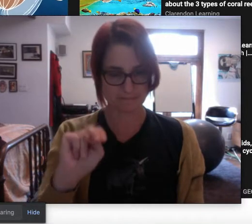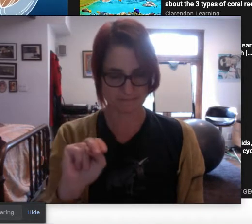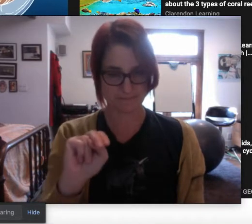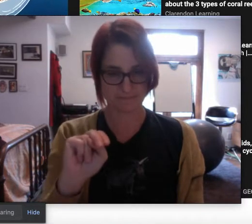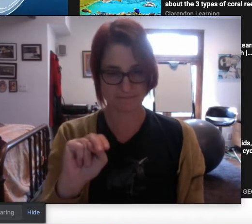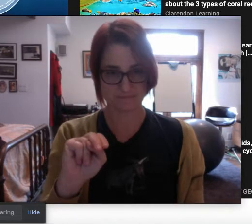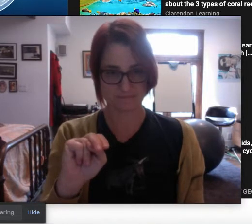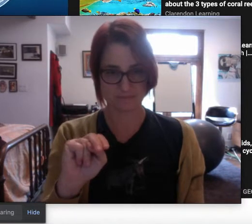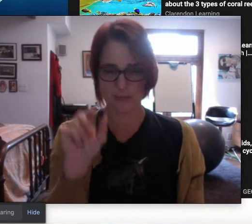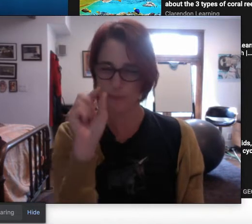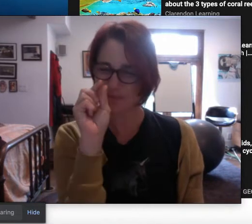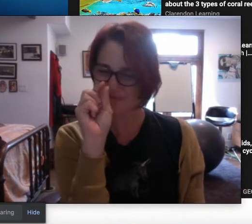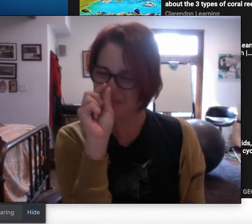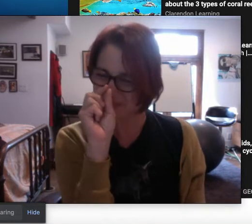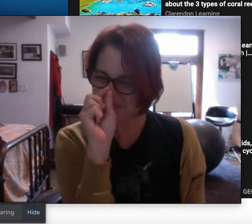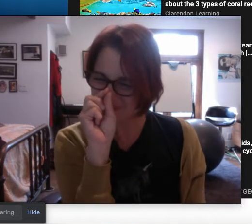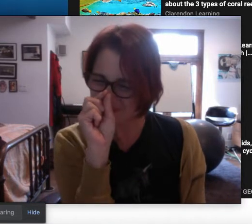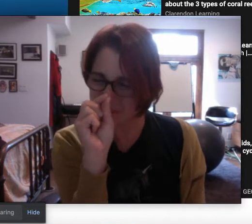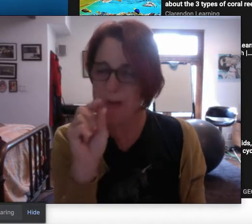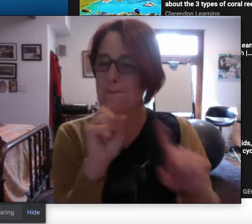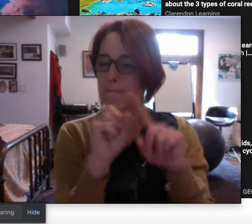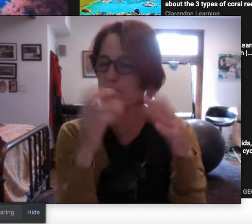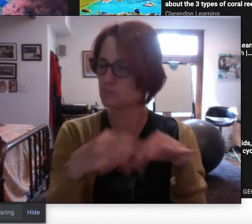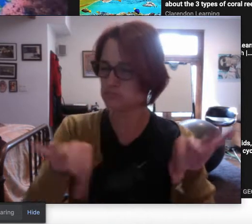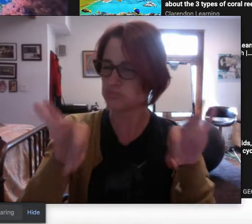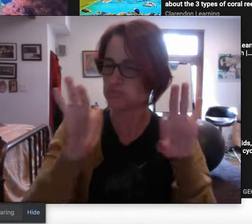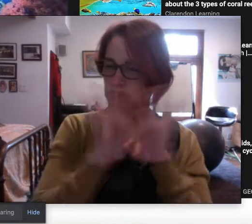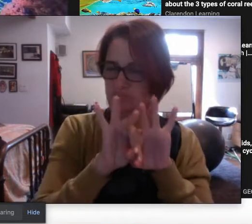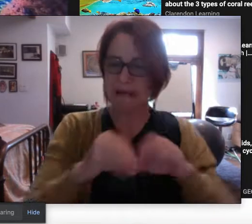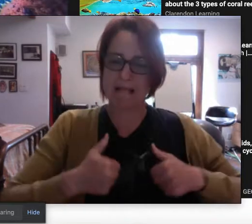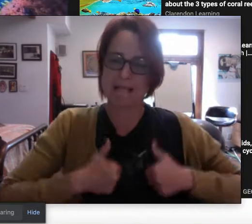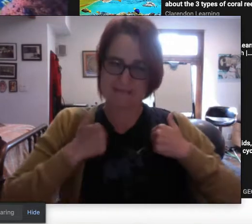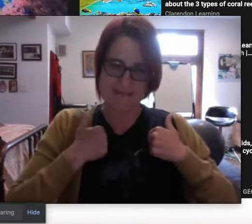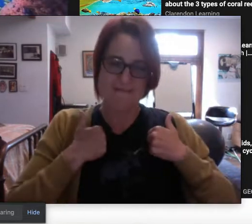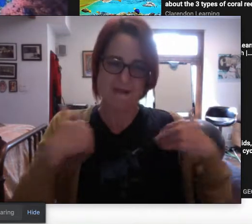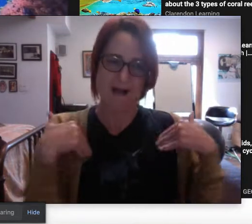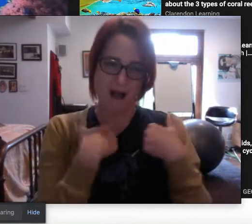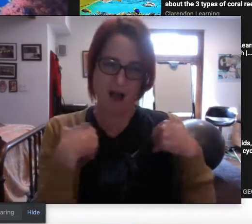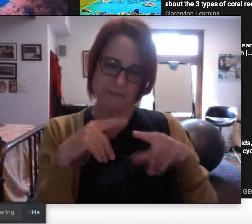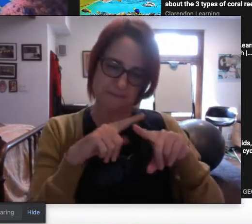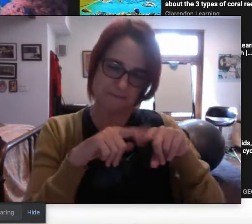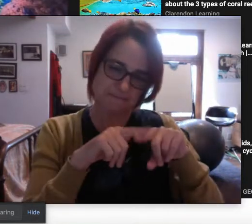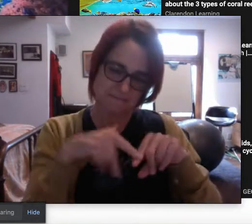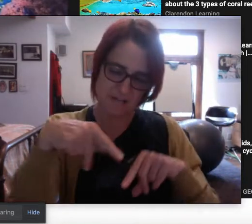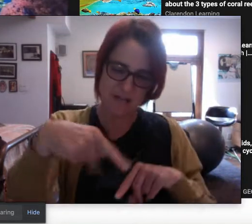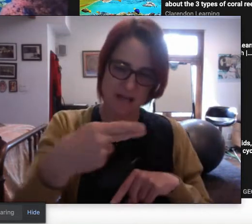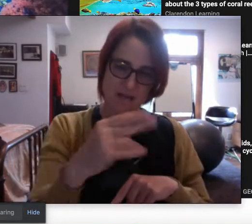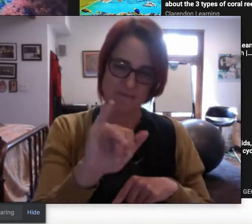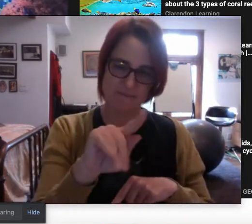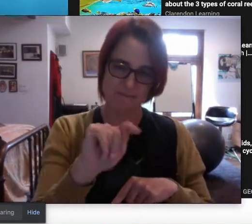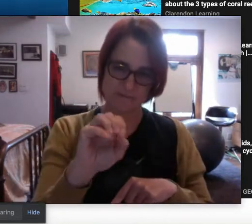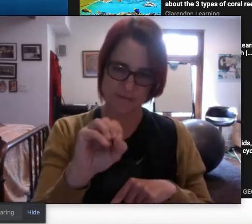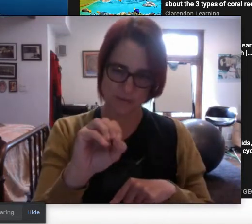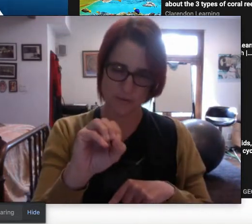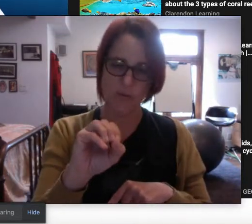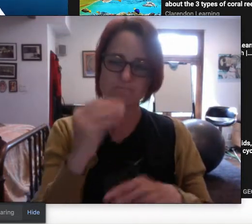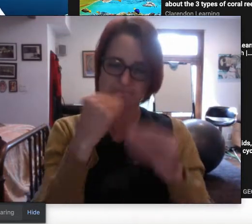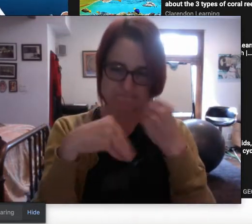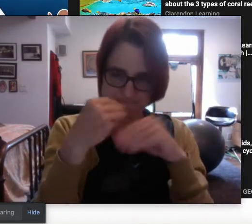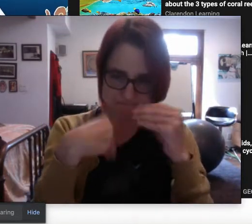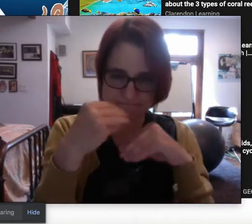is extremely tiny but very important. Living organisms depend on phytoplankton for food. This